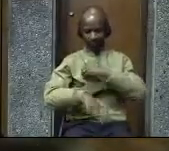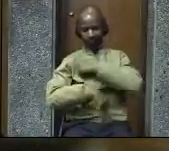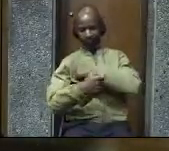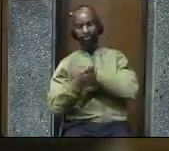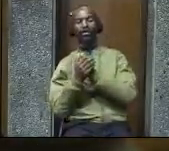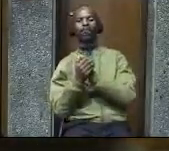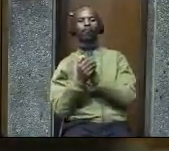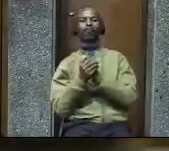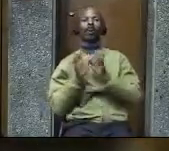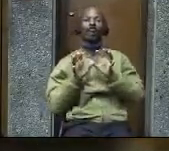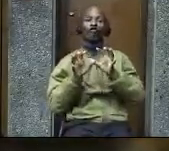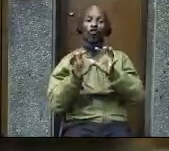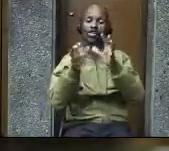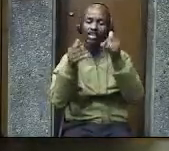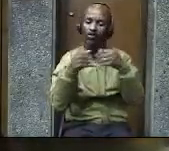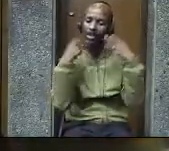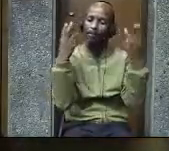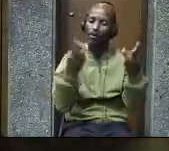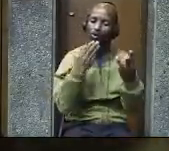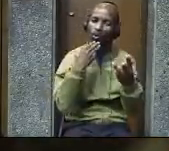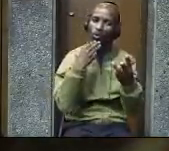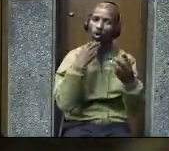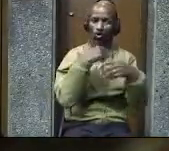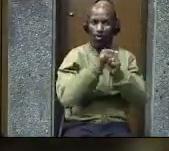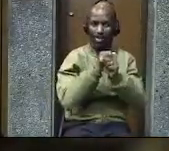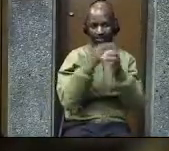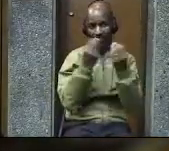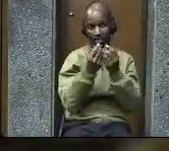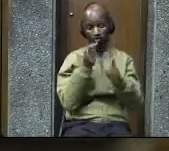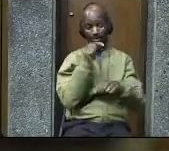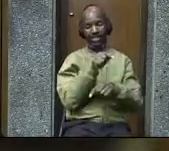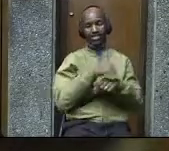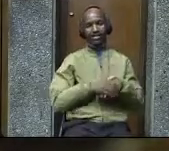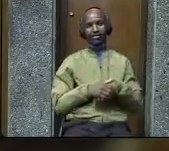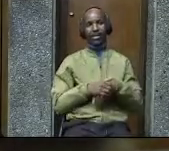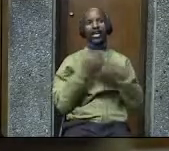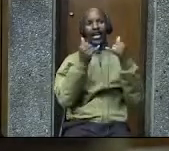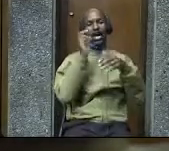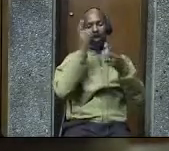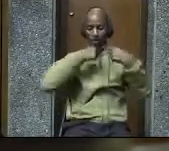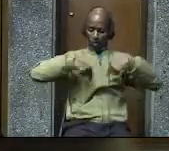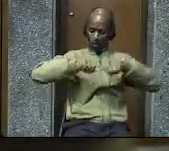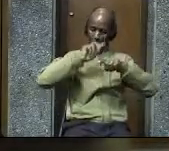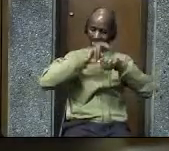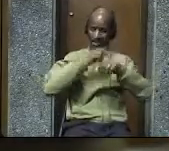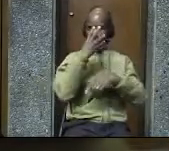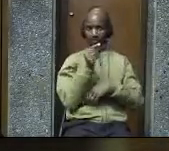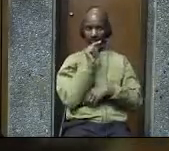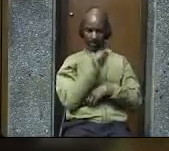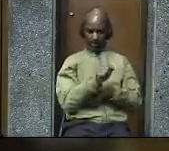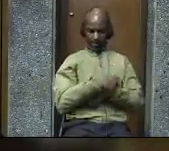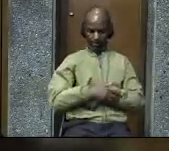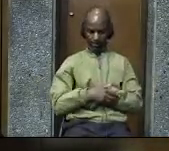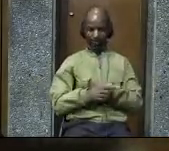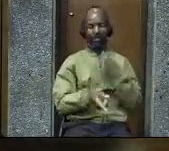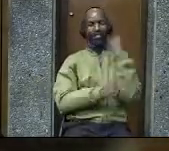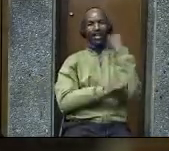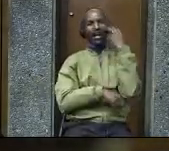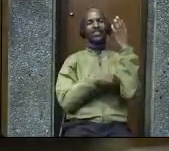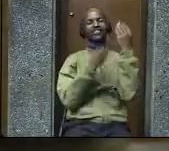force, and this is the people that are should benefit from that. So we need to have that. The last